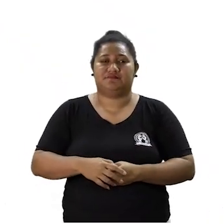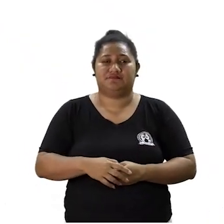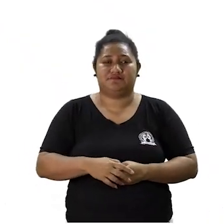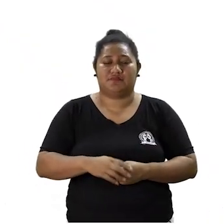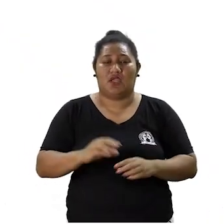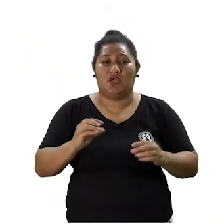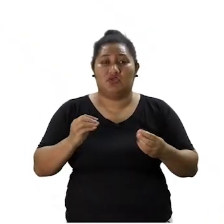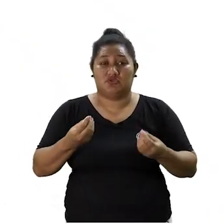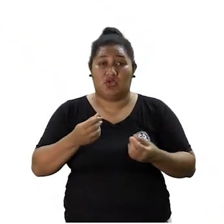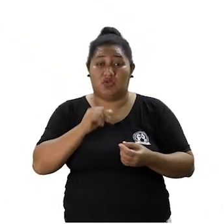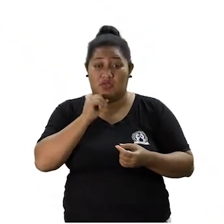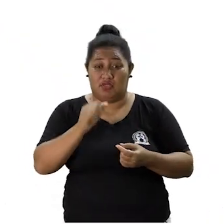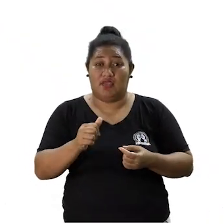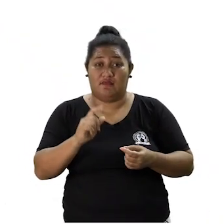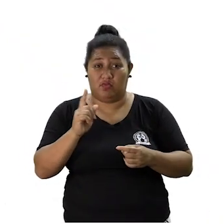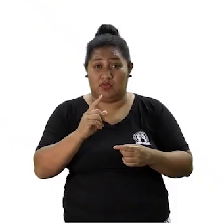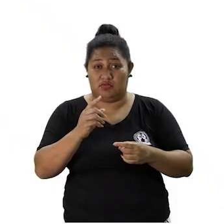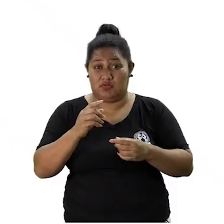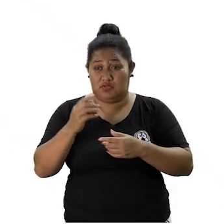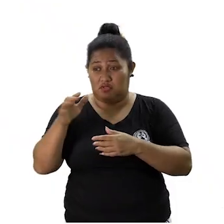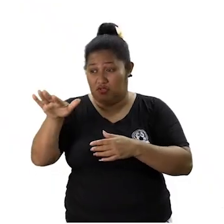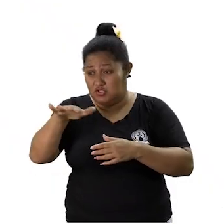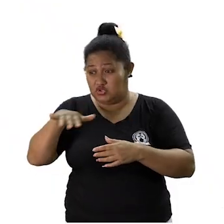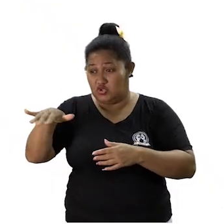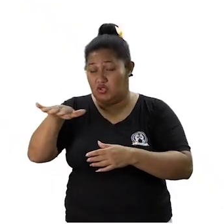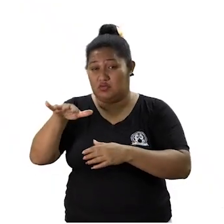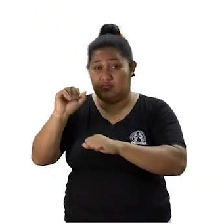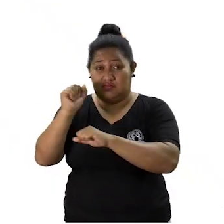So, o mai la le inshore marine ecosystem,